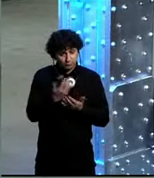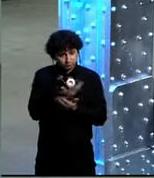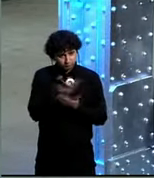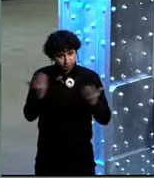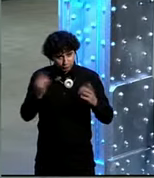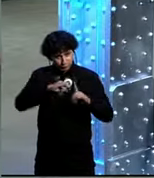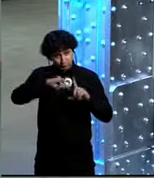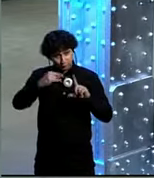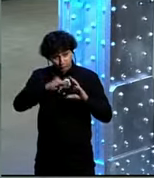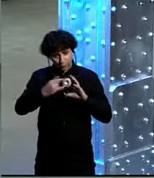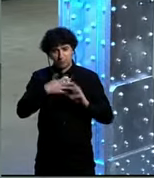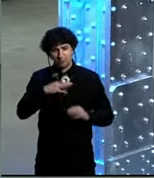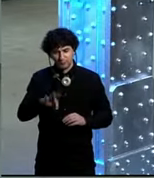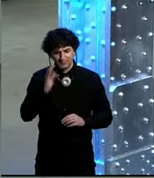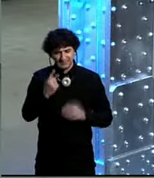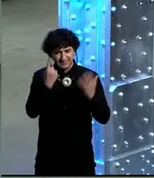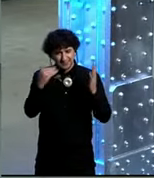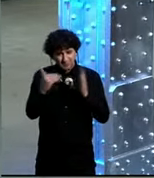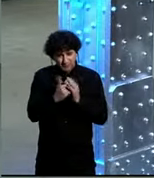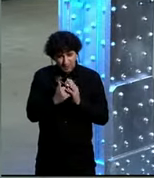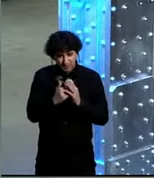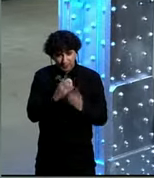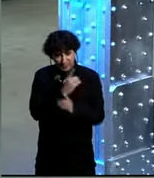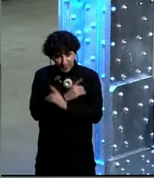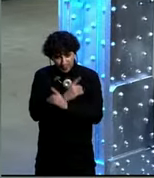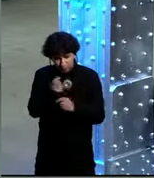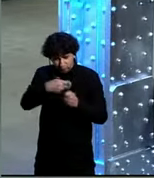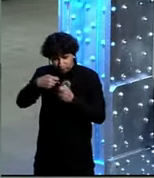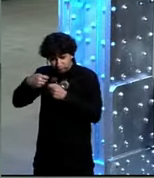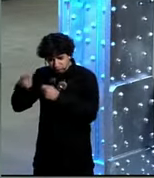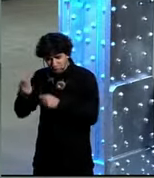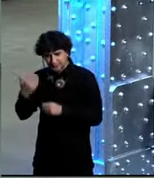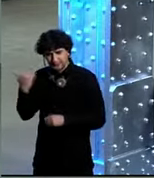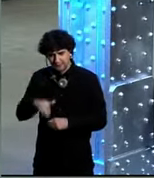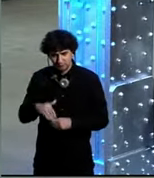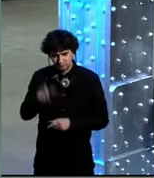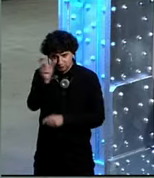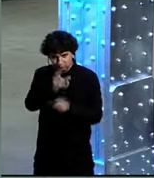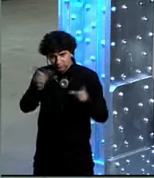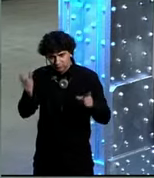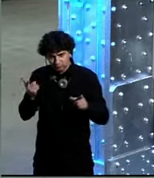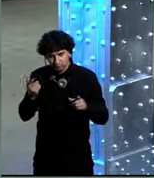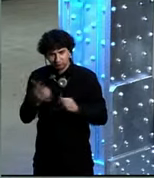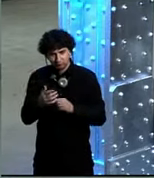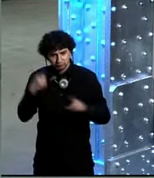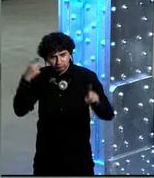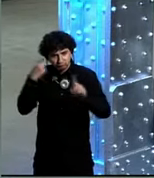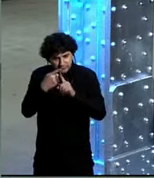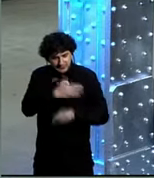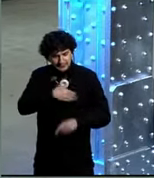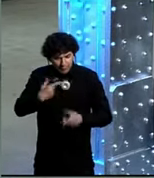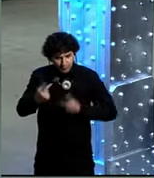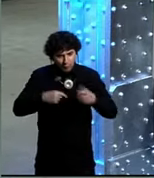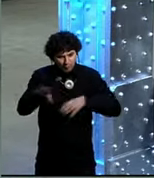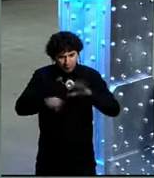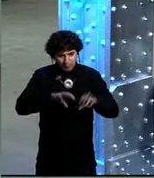DVD of Lizzie Bennet Diaries, which is neat. It just goes to show that people still actually want to own stuff and not just have everything up in the